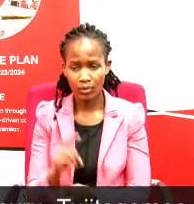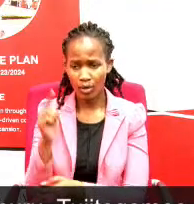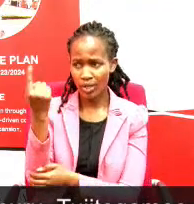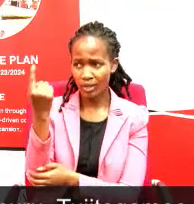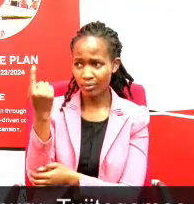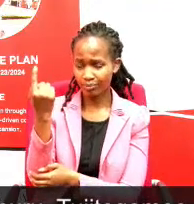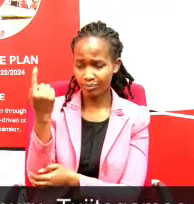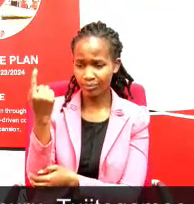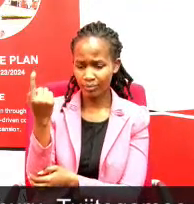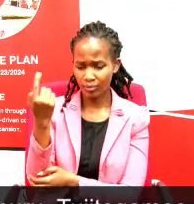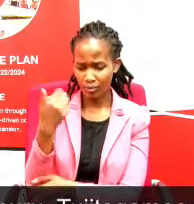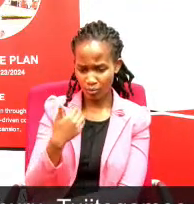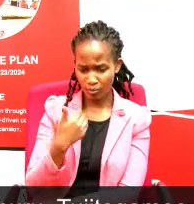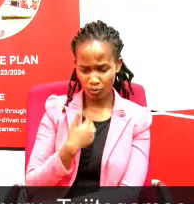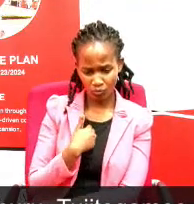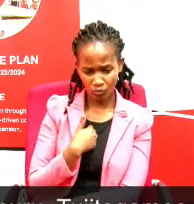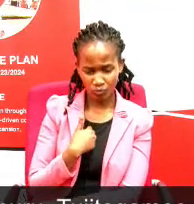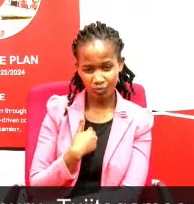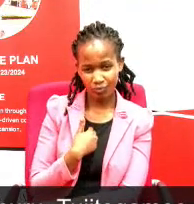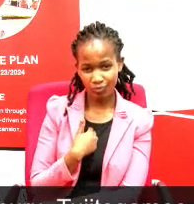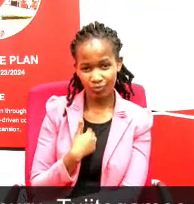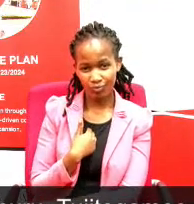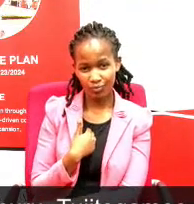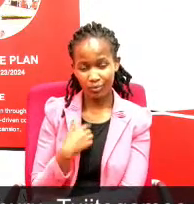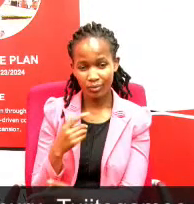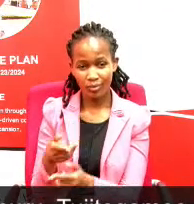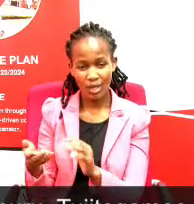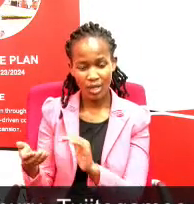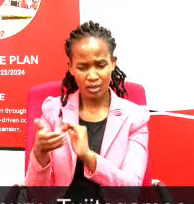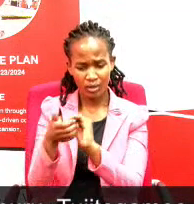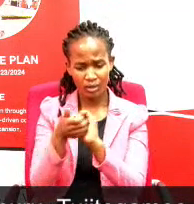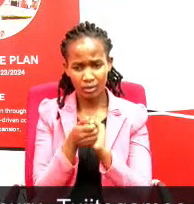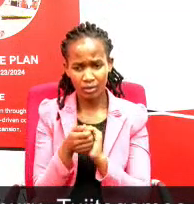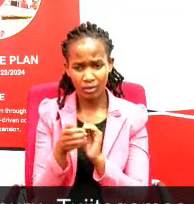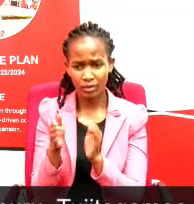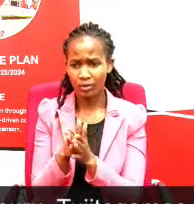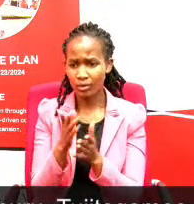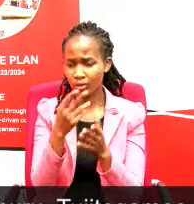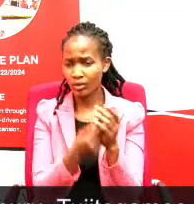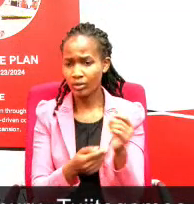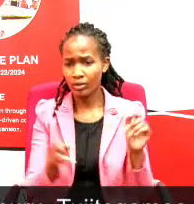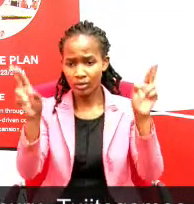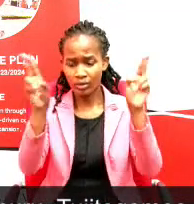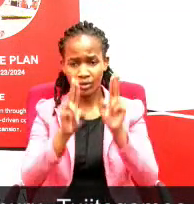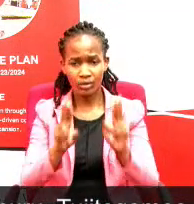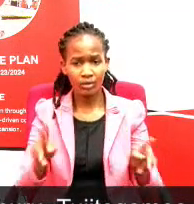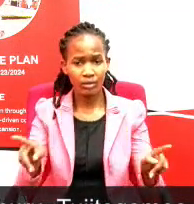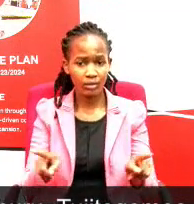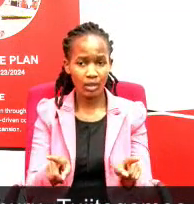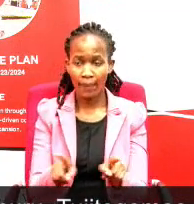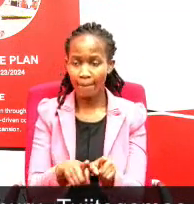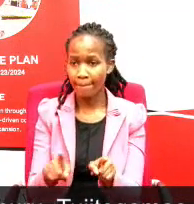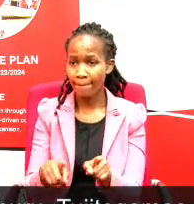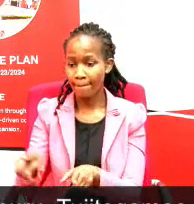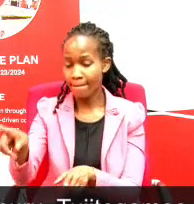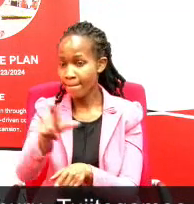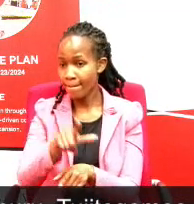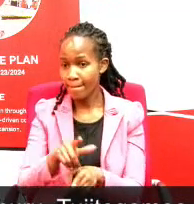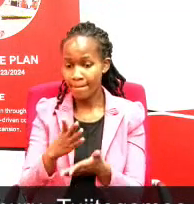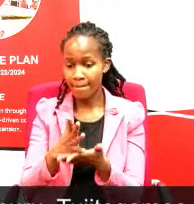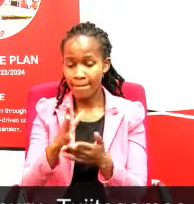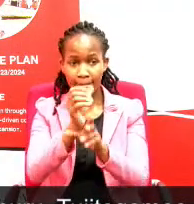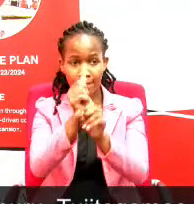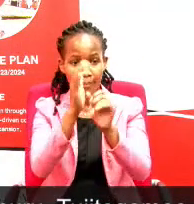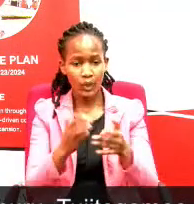First, there was a comprehensive engagement with both internal and external stakeholders. We've